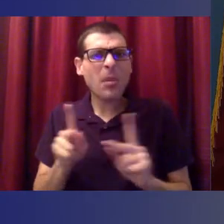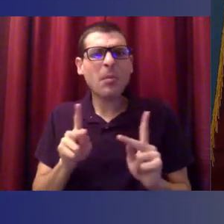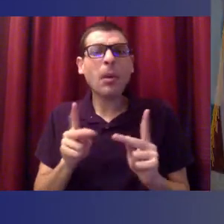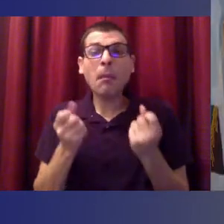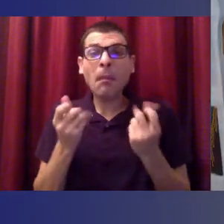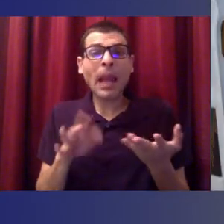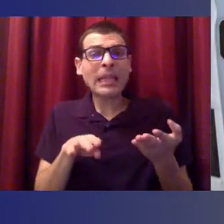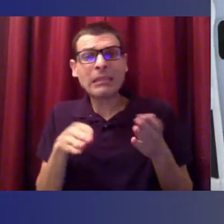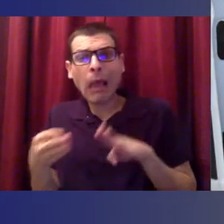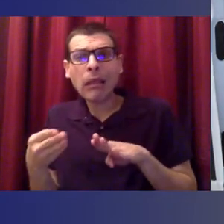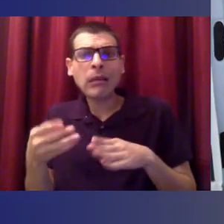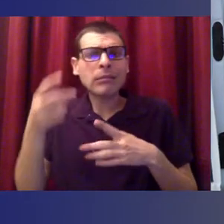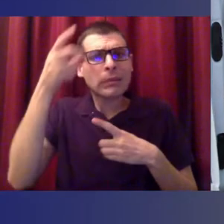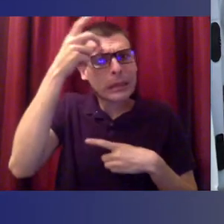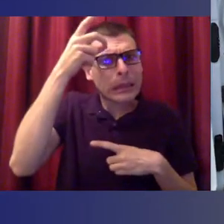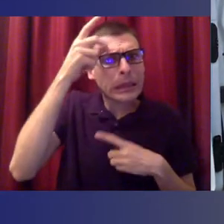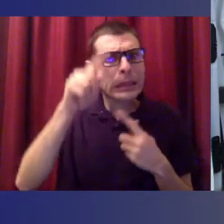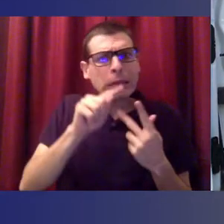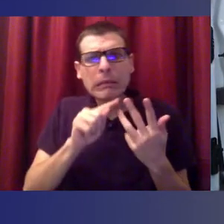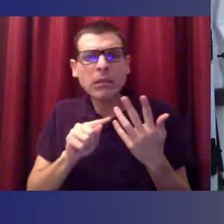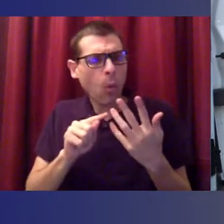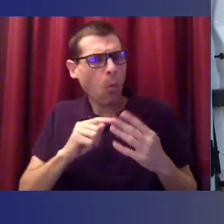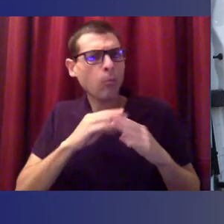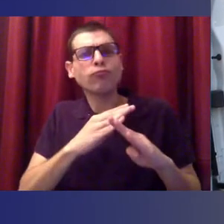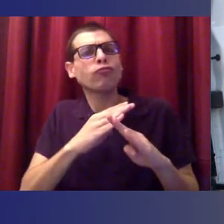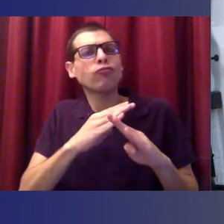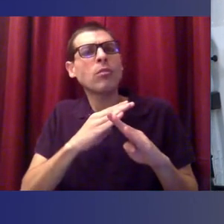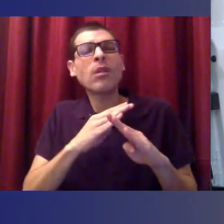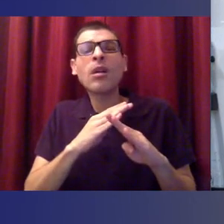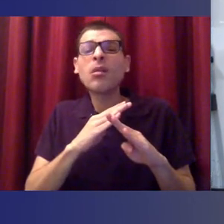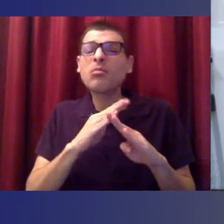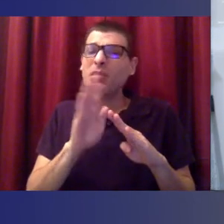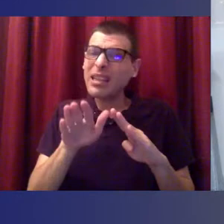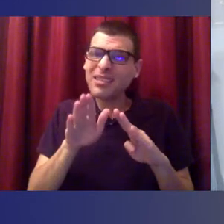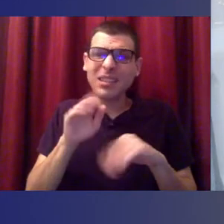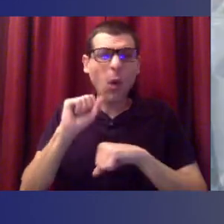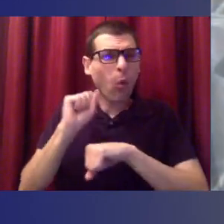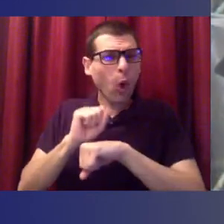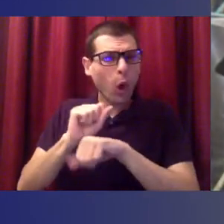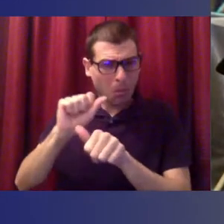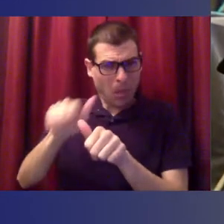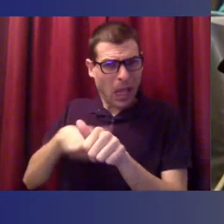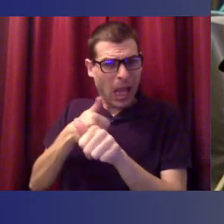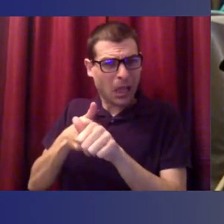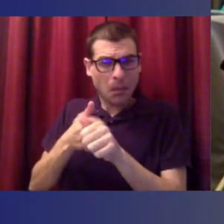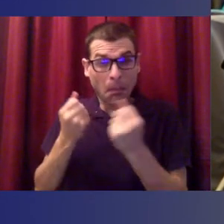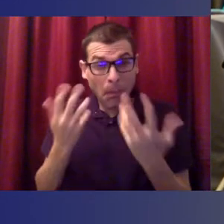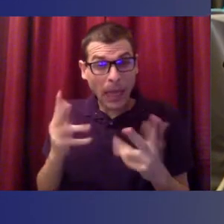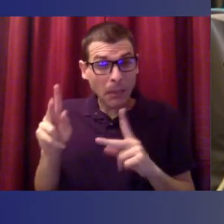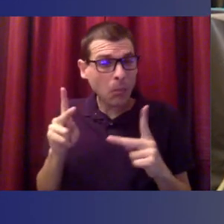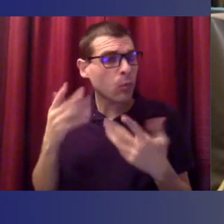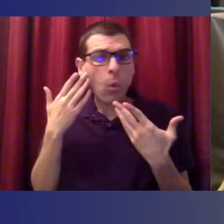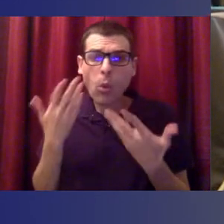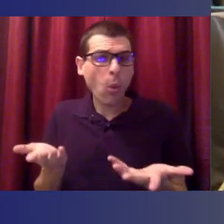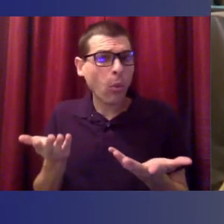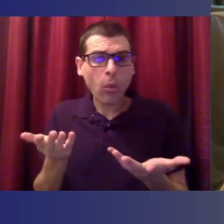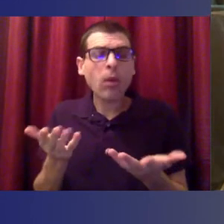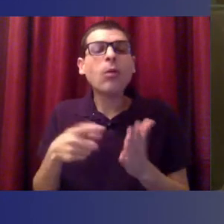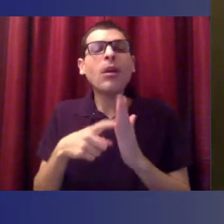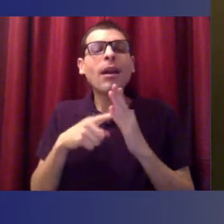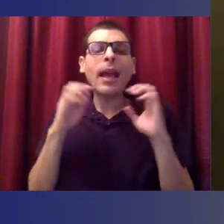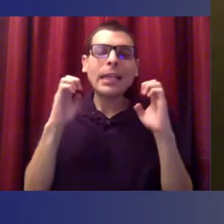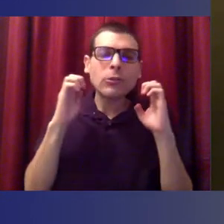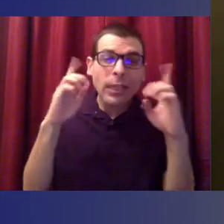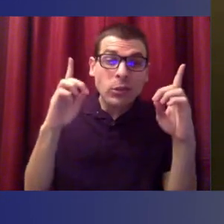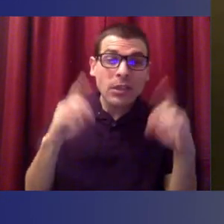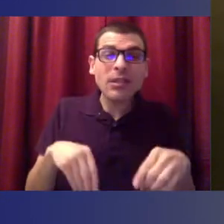community. But what's often gone unnoticed is all the work surrounding disease prevention, health education, outreach,